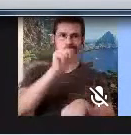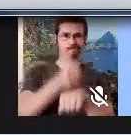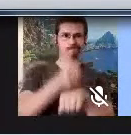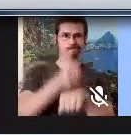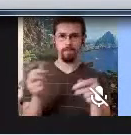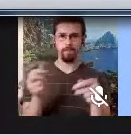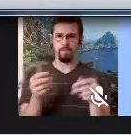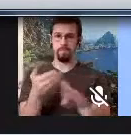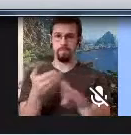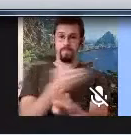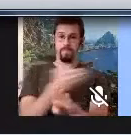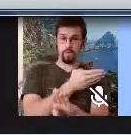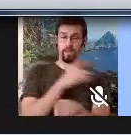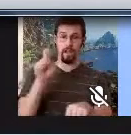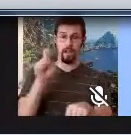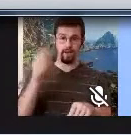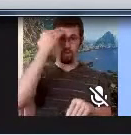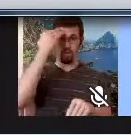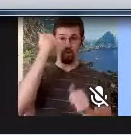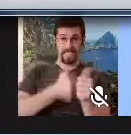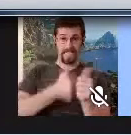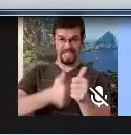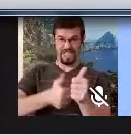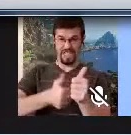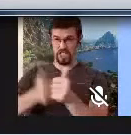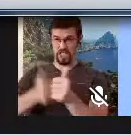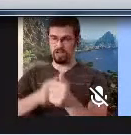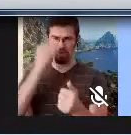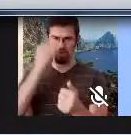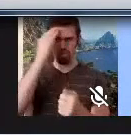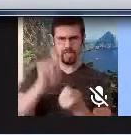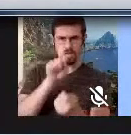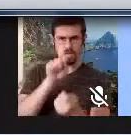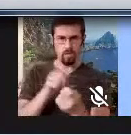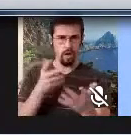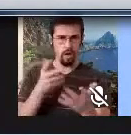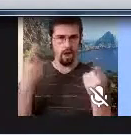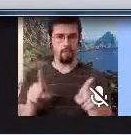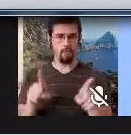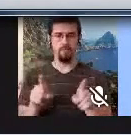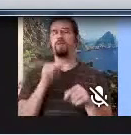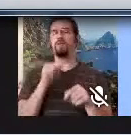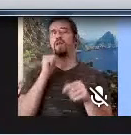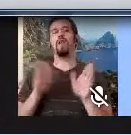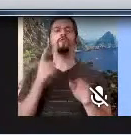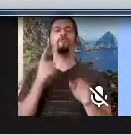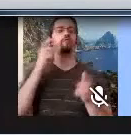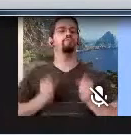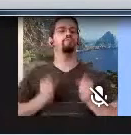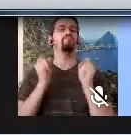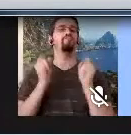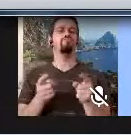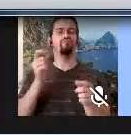them, know exactly what's going to happen, rather than allowing for a more spontaneous interpretation in the performance